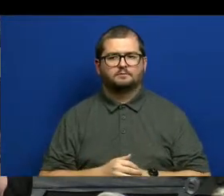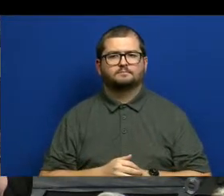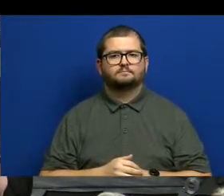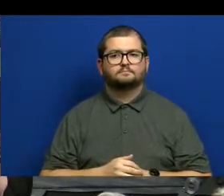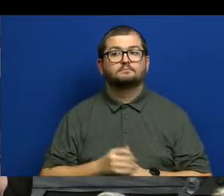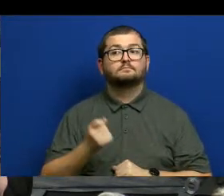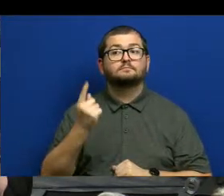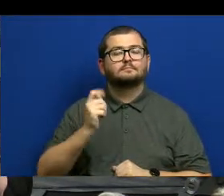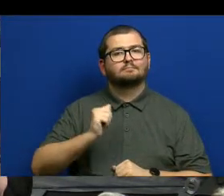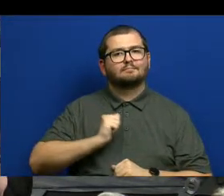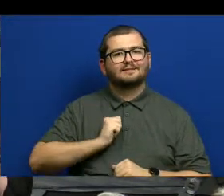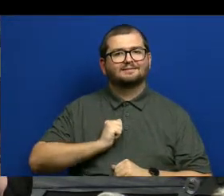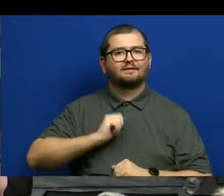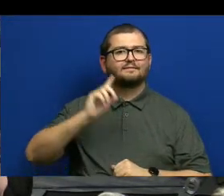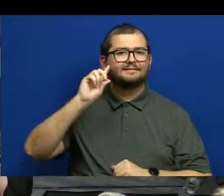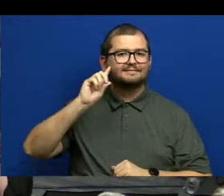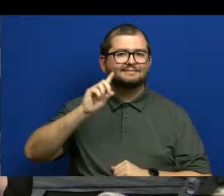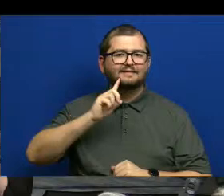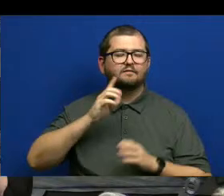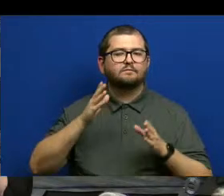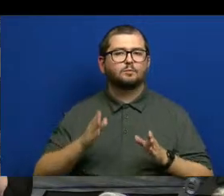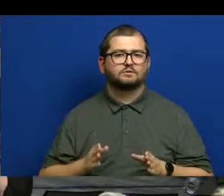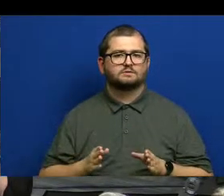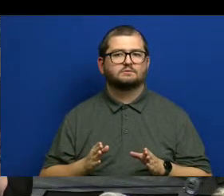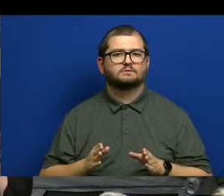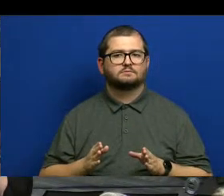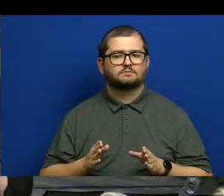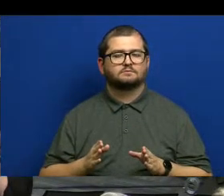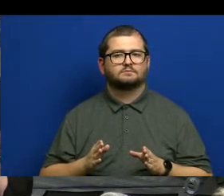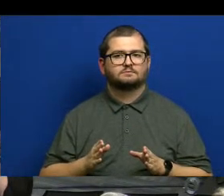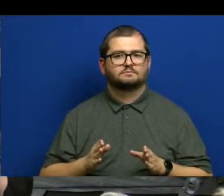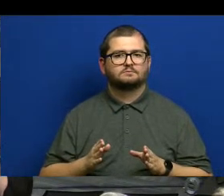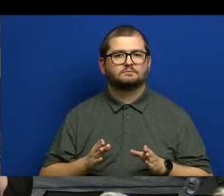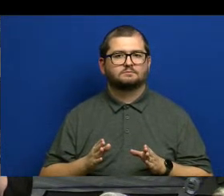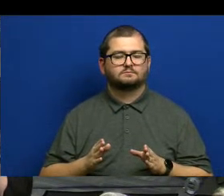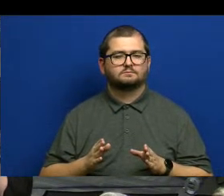Because I am a deaf person. I have